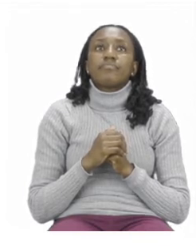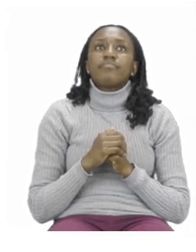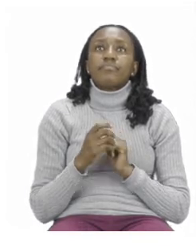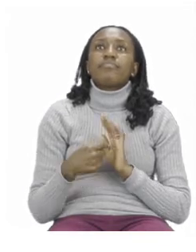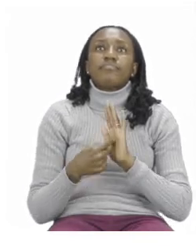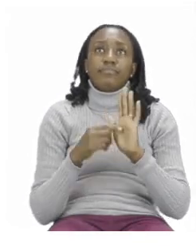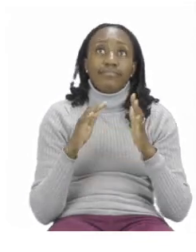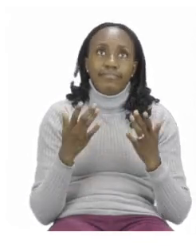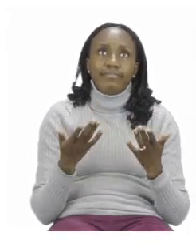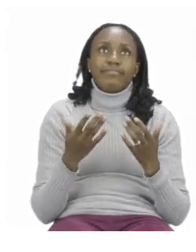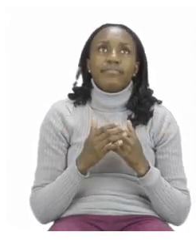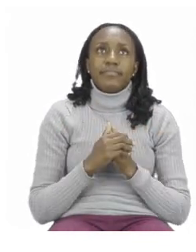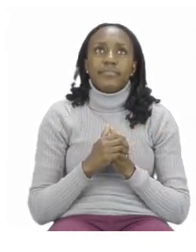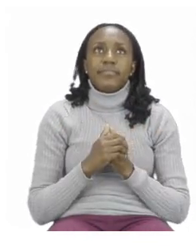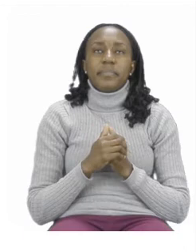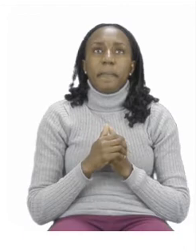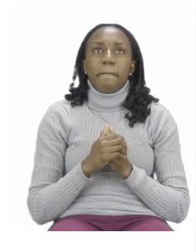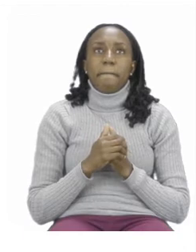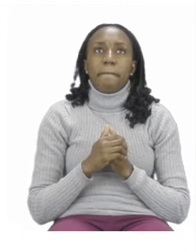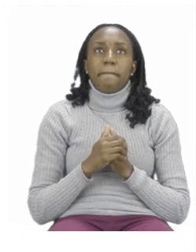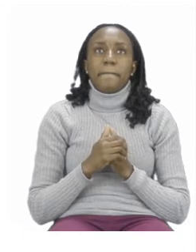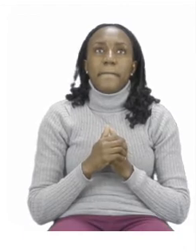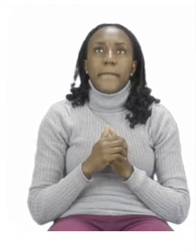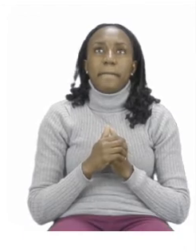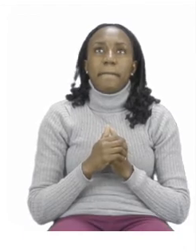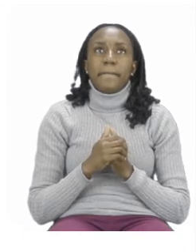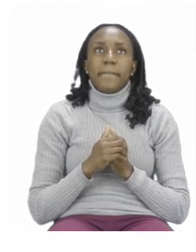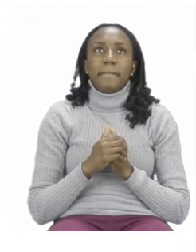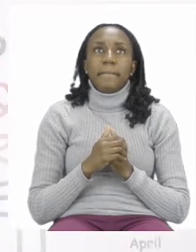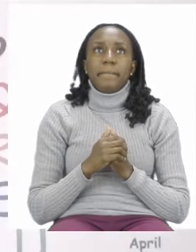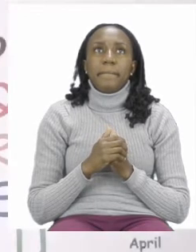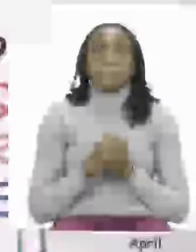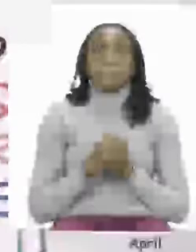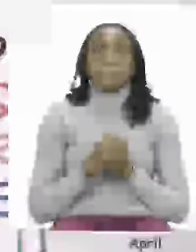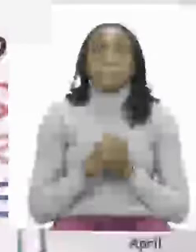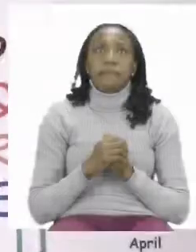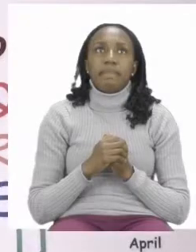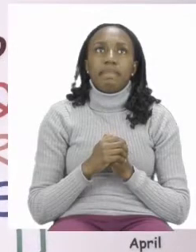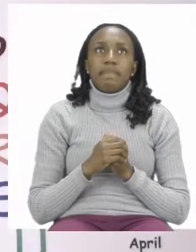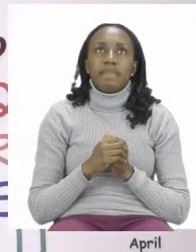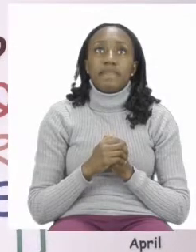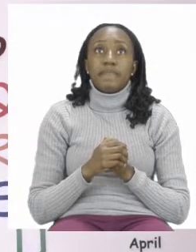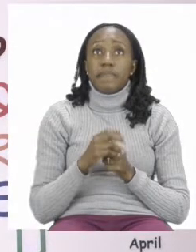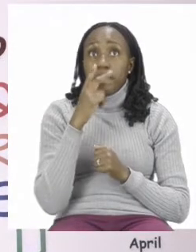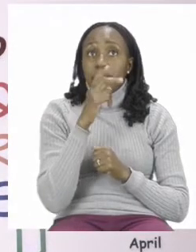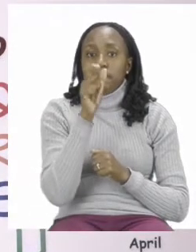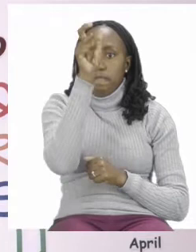one together and then one of the reverse ones together. Now, the place value has already been